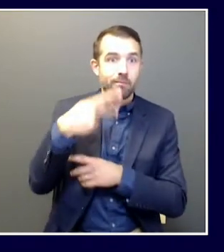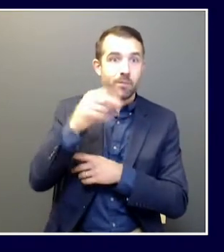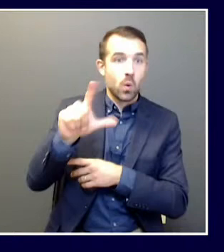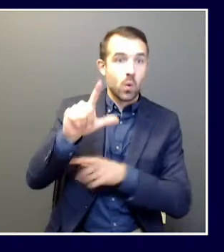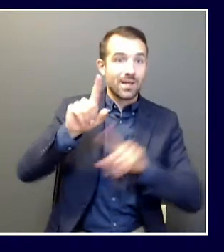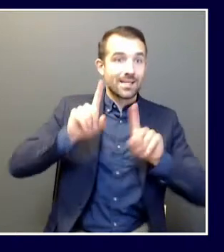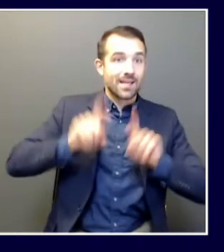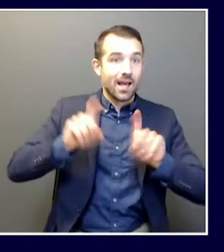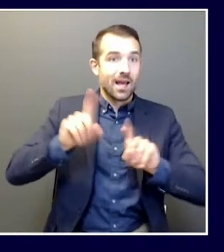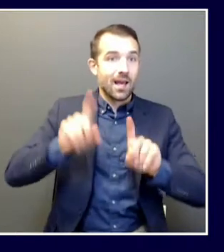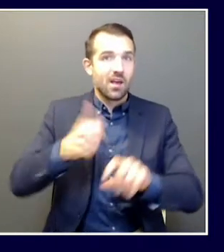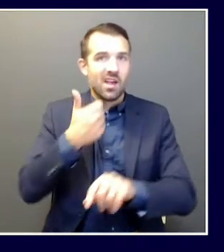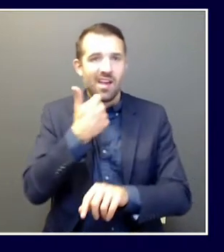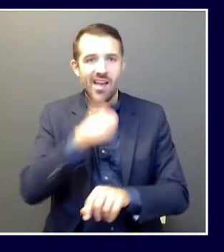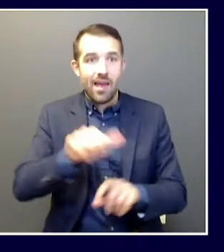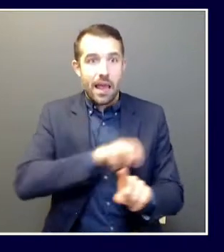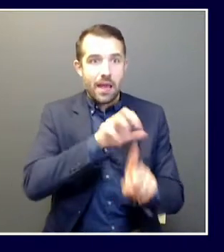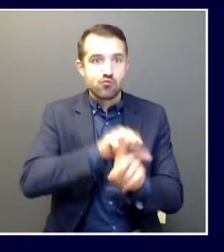too high.